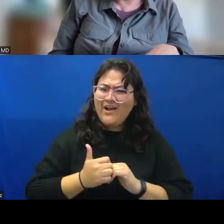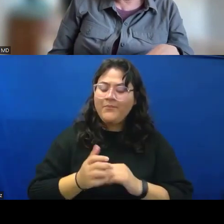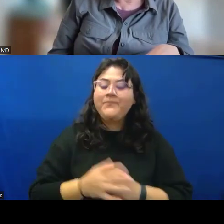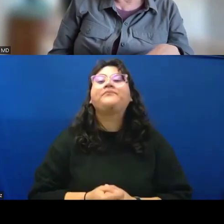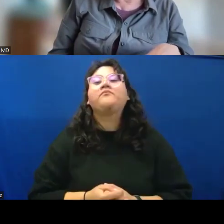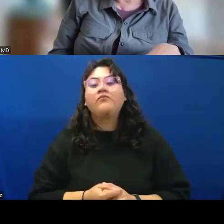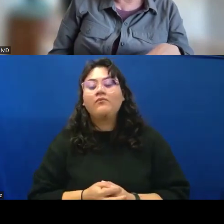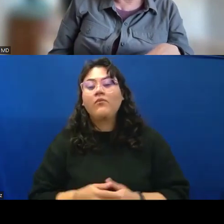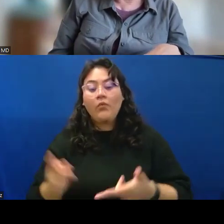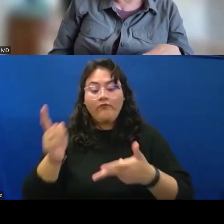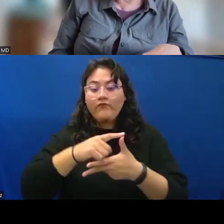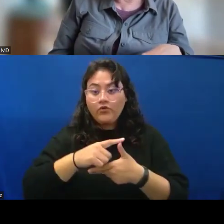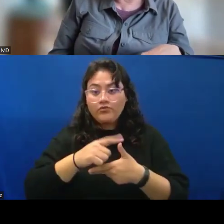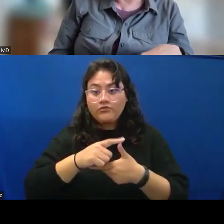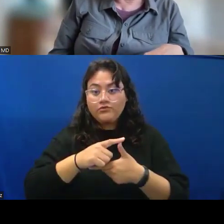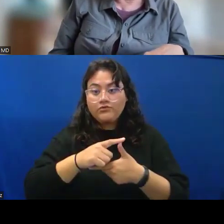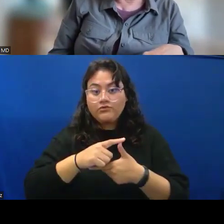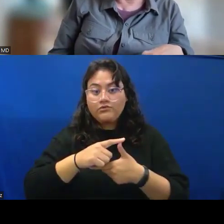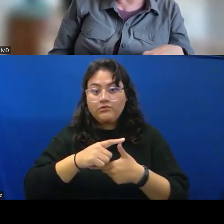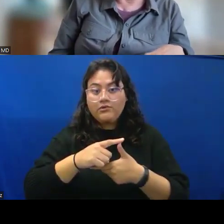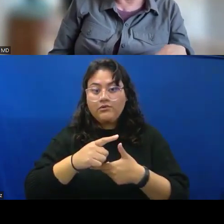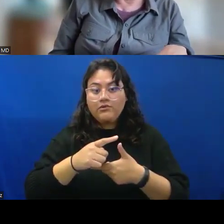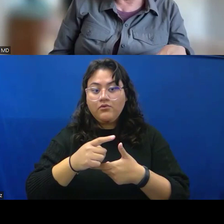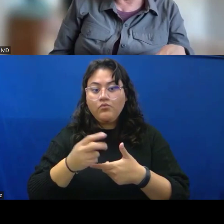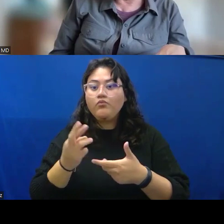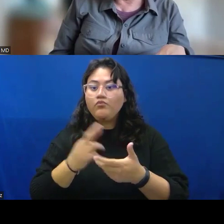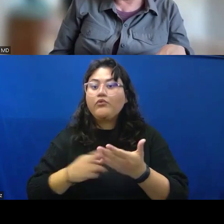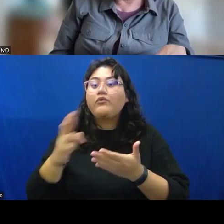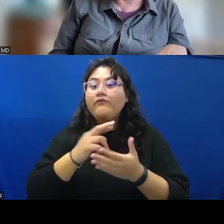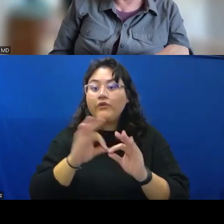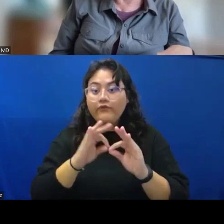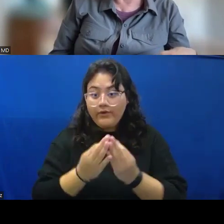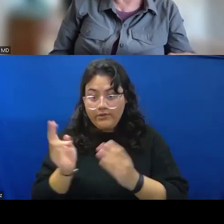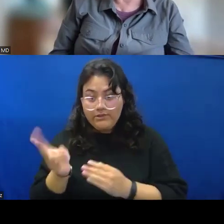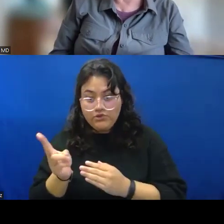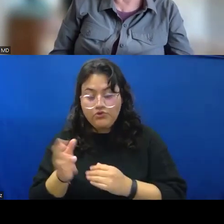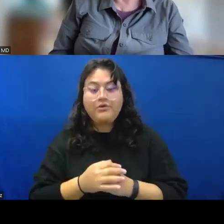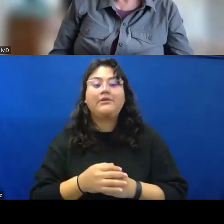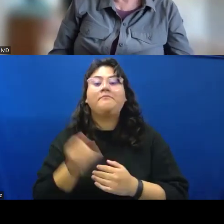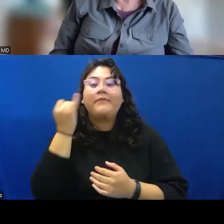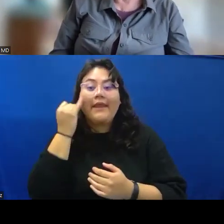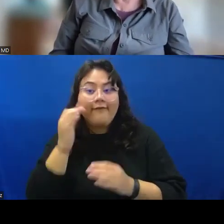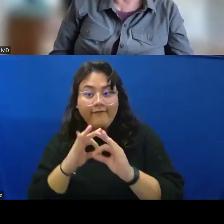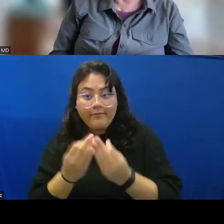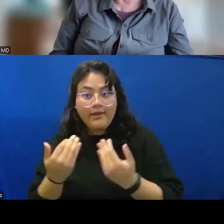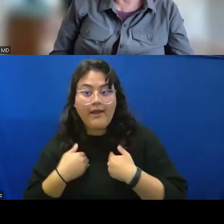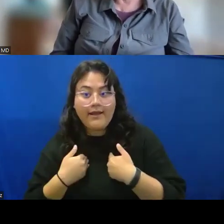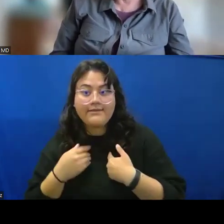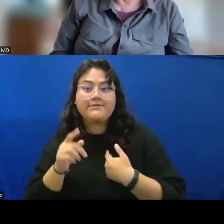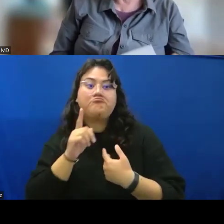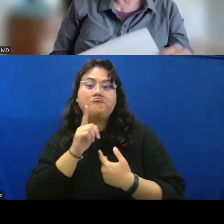hearing? And we're especially interested in whether anyone was born deaf or hard of hearing or became deaf or hard of hearing during